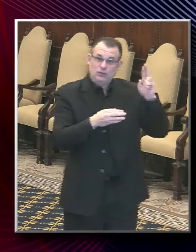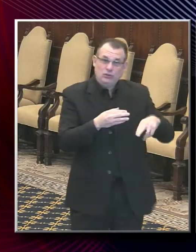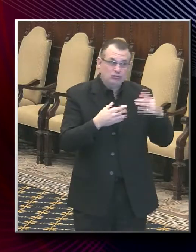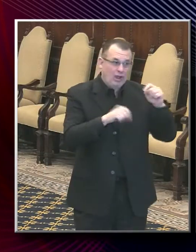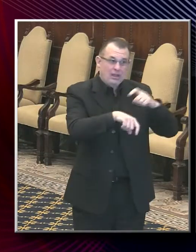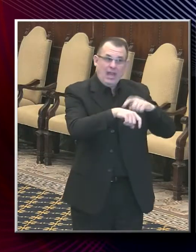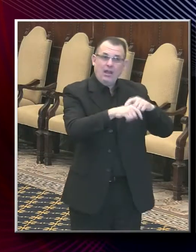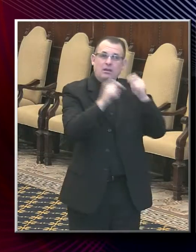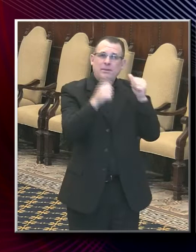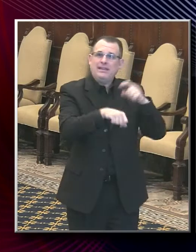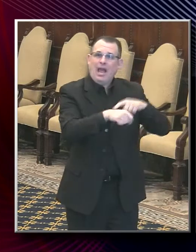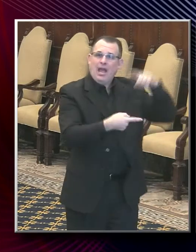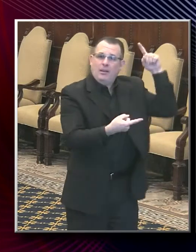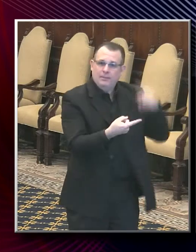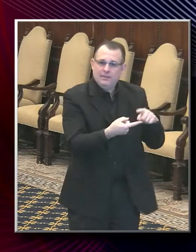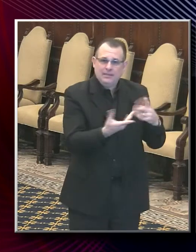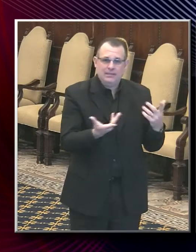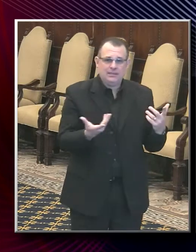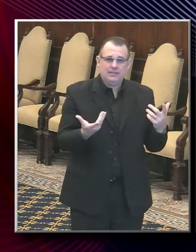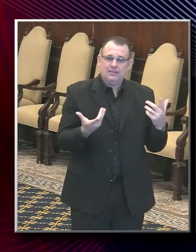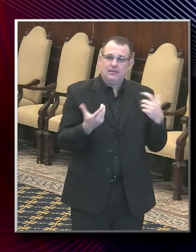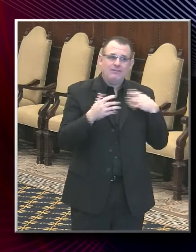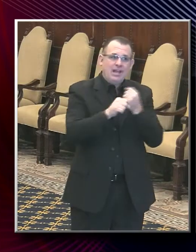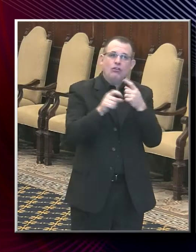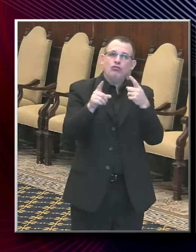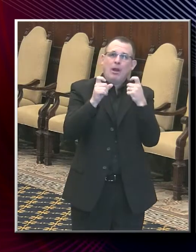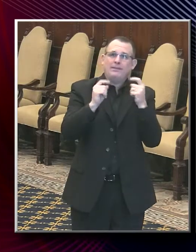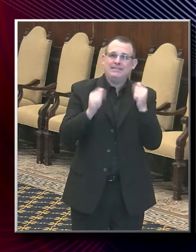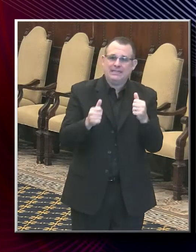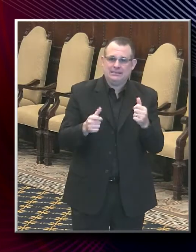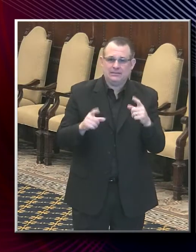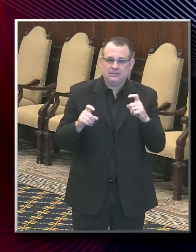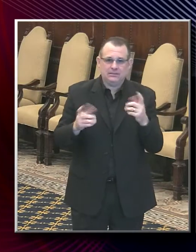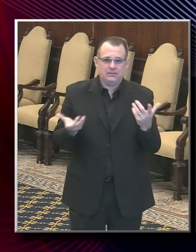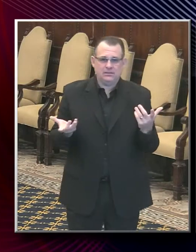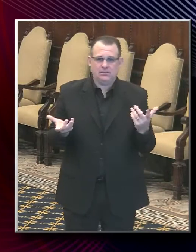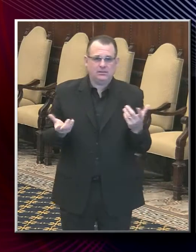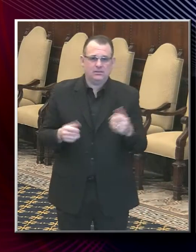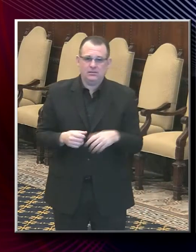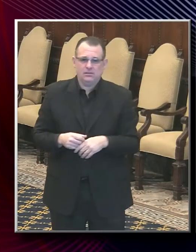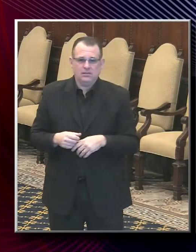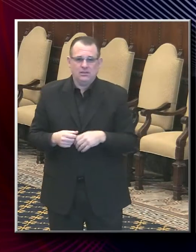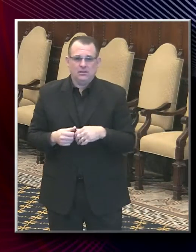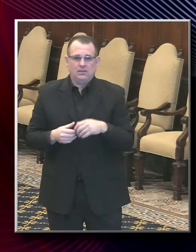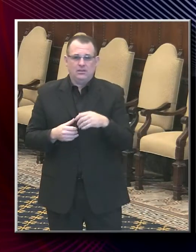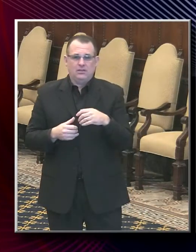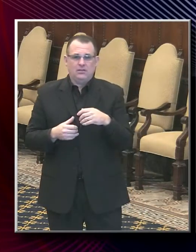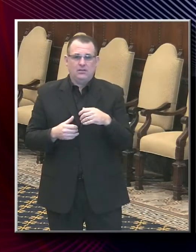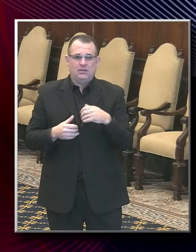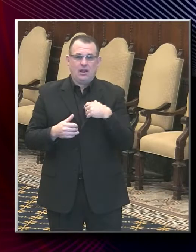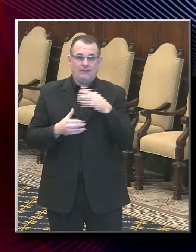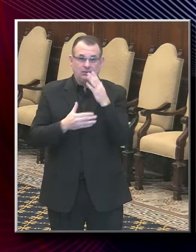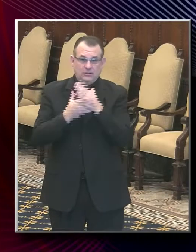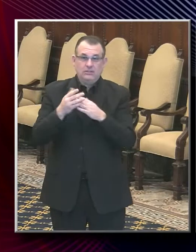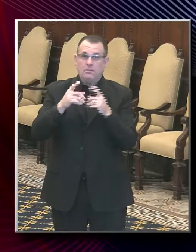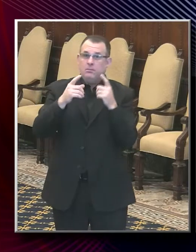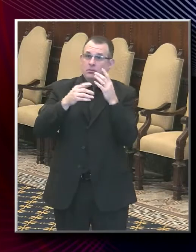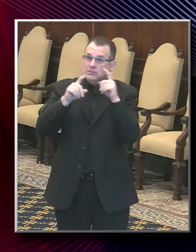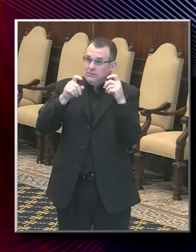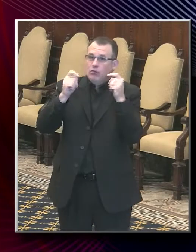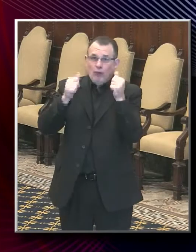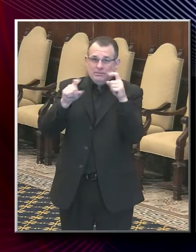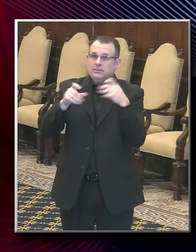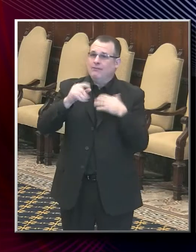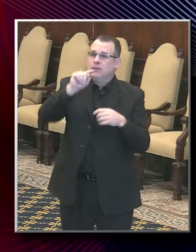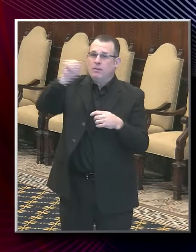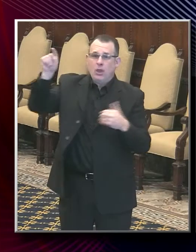rapid tests available. Now, there is a rapid test that's being marketed by a company called Abbott, which can produce a result in 15 minutes. But